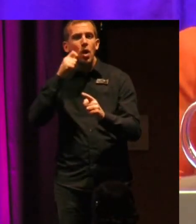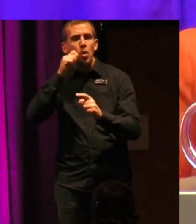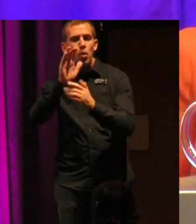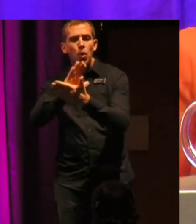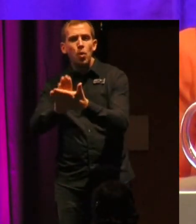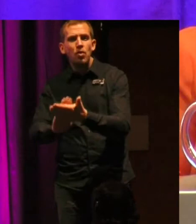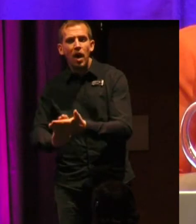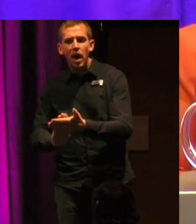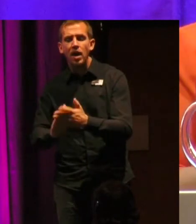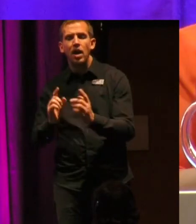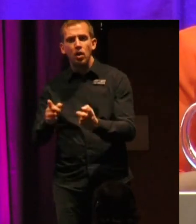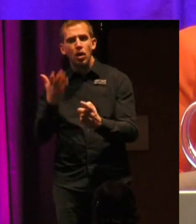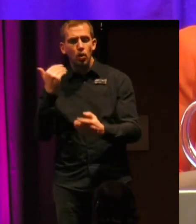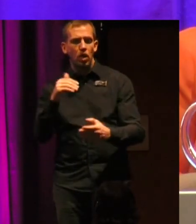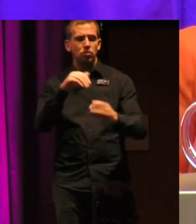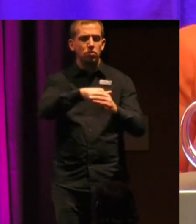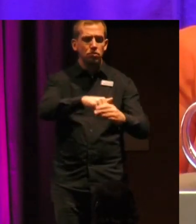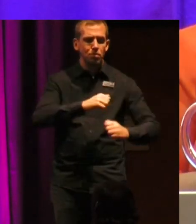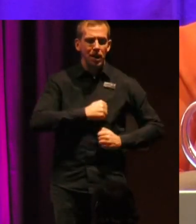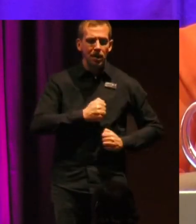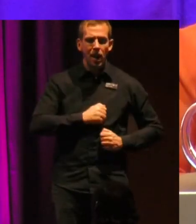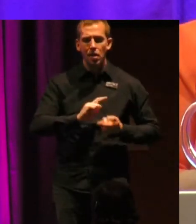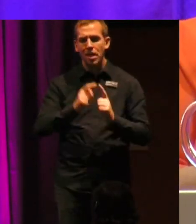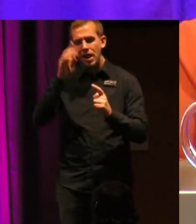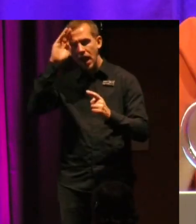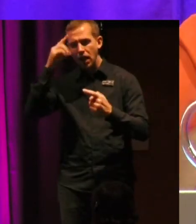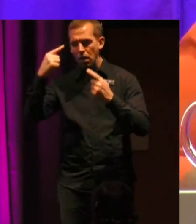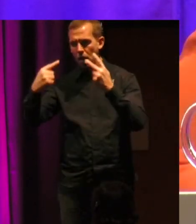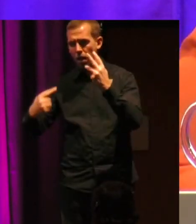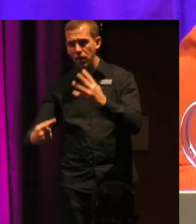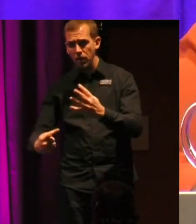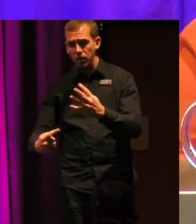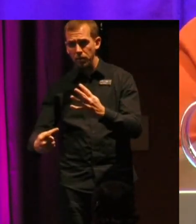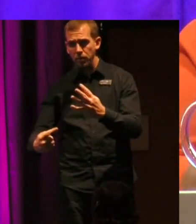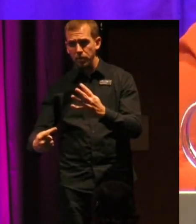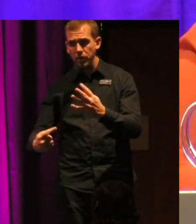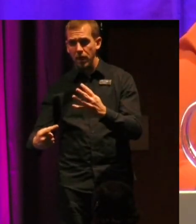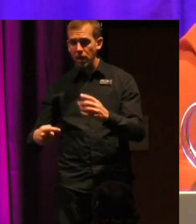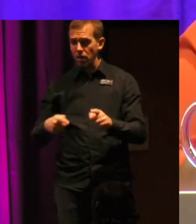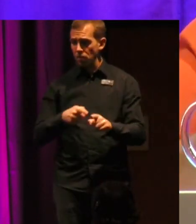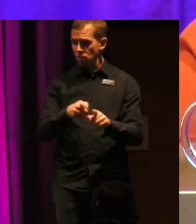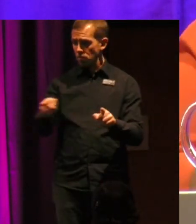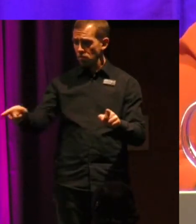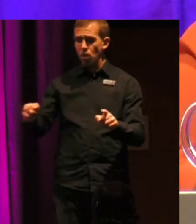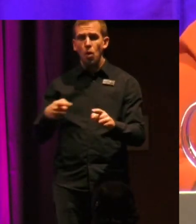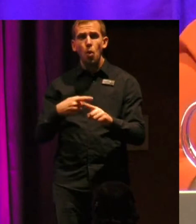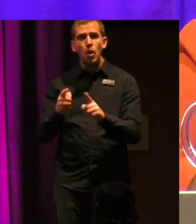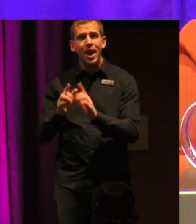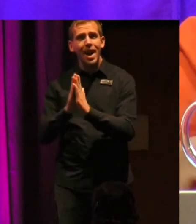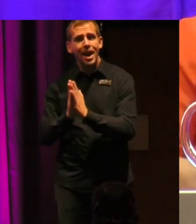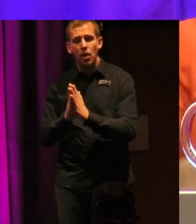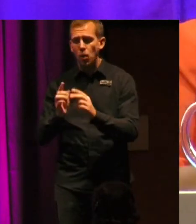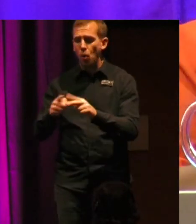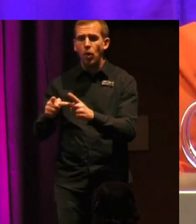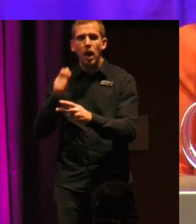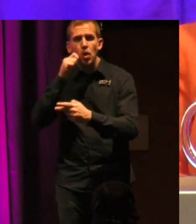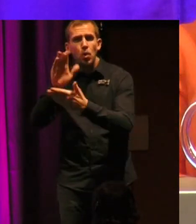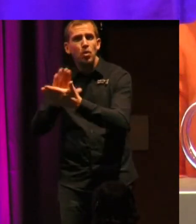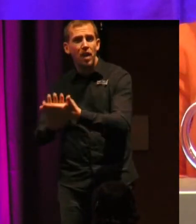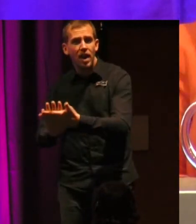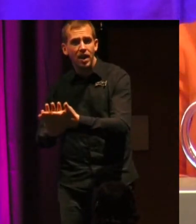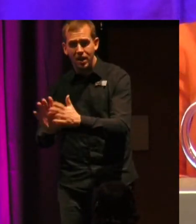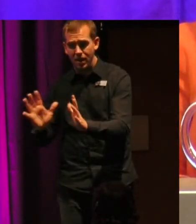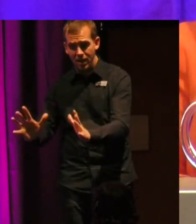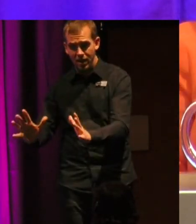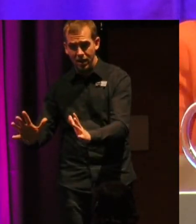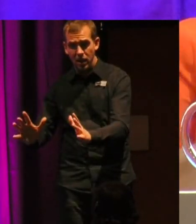work in our military if we want to be secure. And guess what? They're not all going to look the same. They're not all going to pray the same, all those things. And the same thing is going to happen in